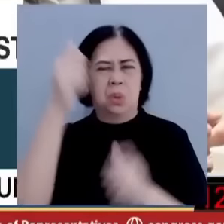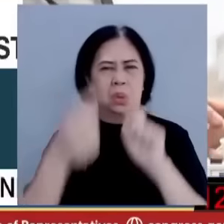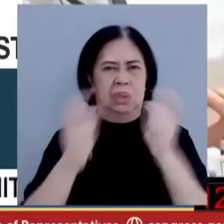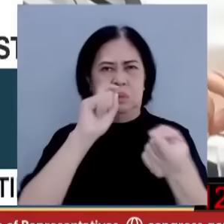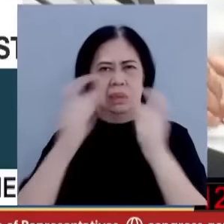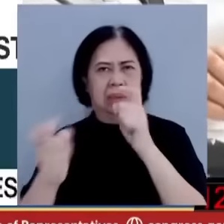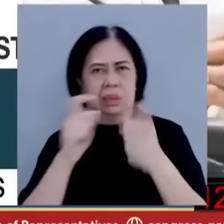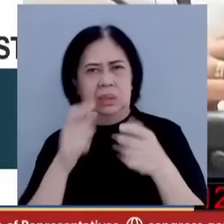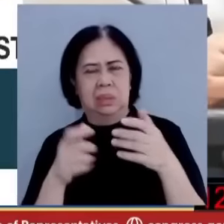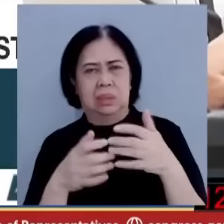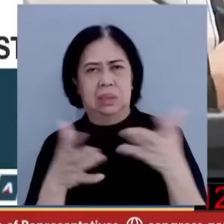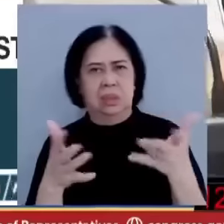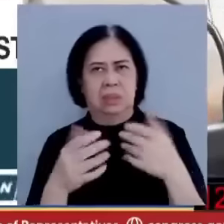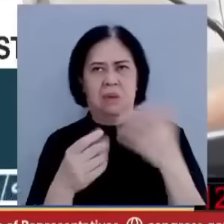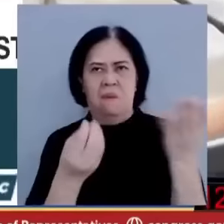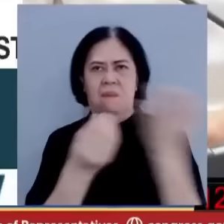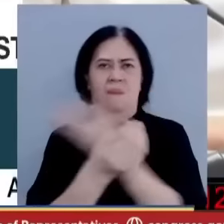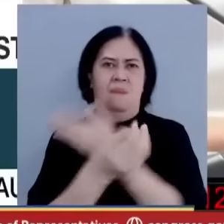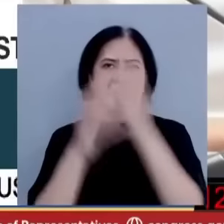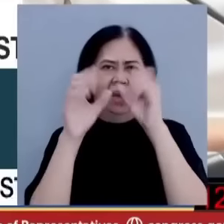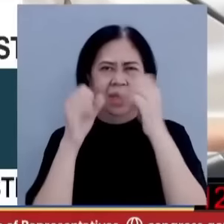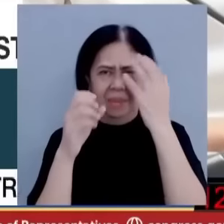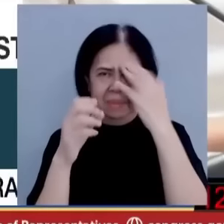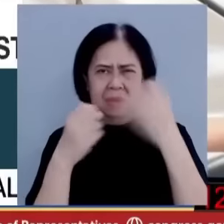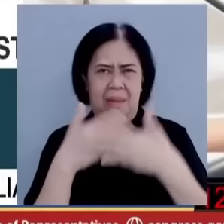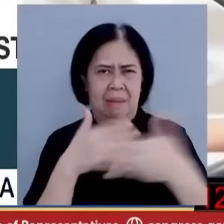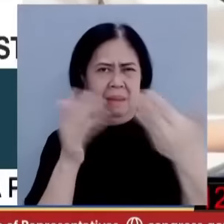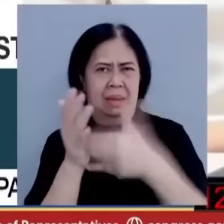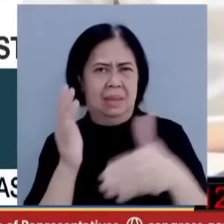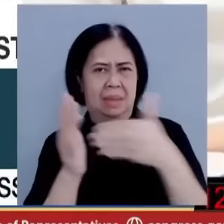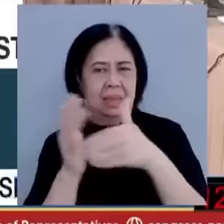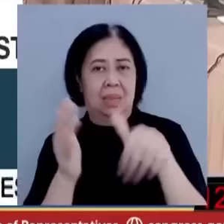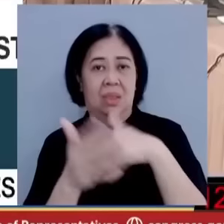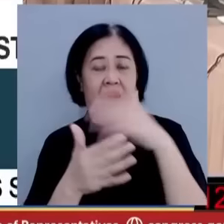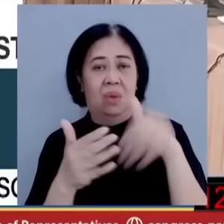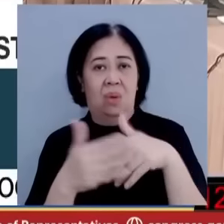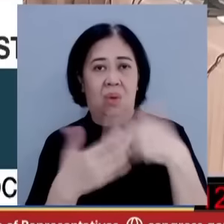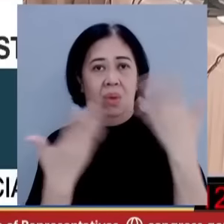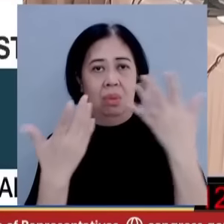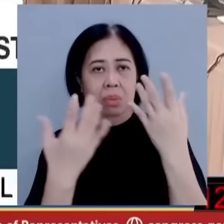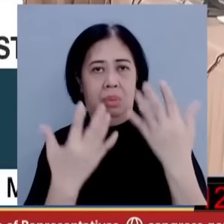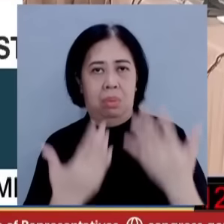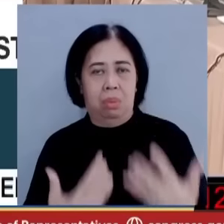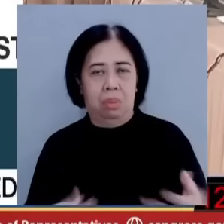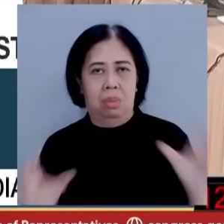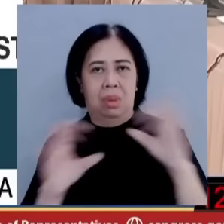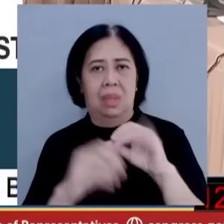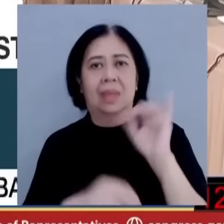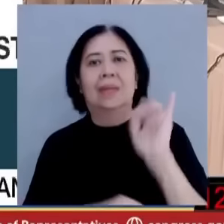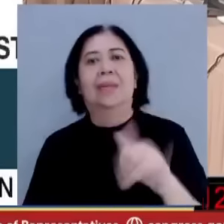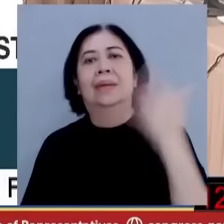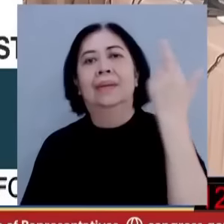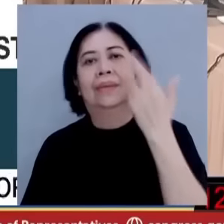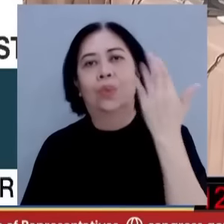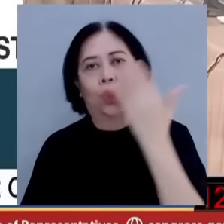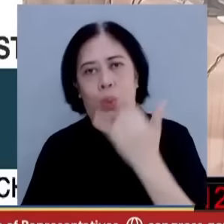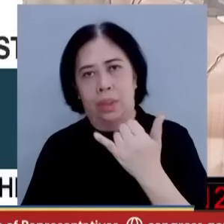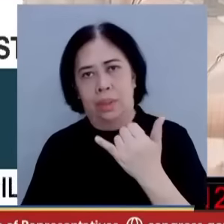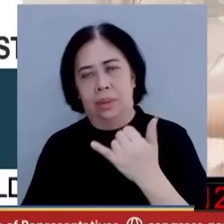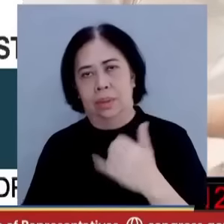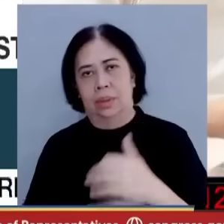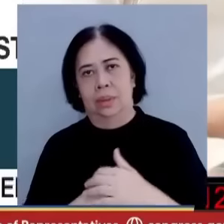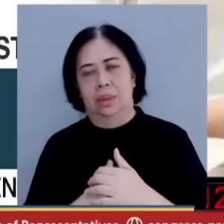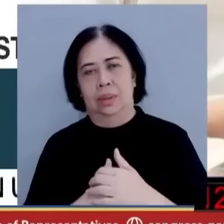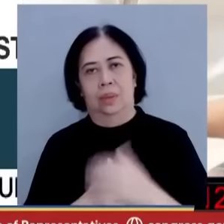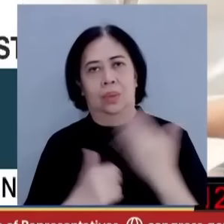means of unseating a sitting president. Lahat yon nag-fizzle out. And precisely, this is the reason why we have